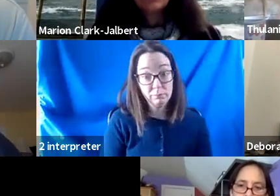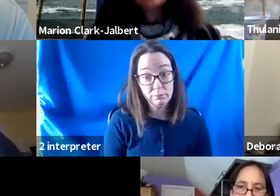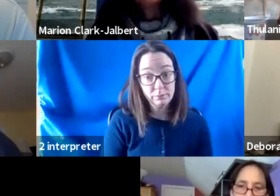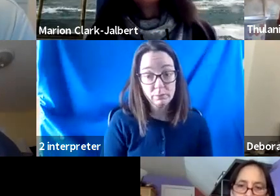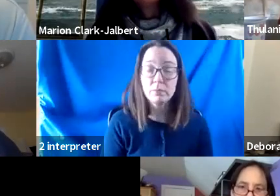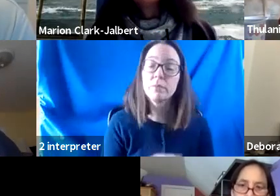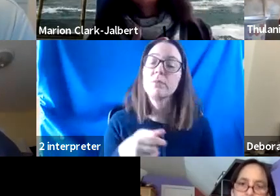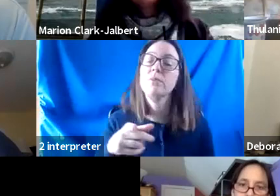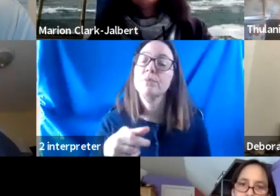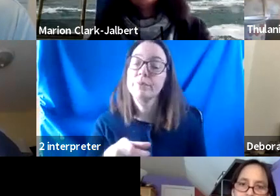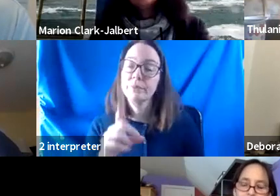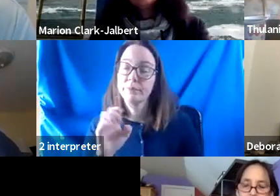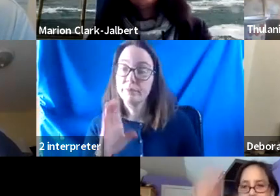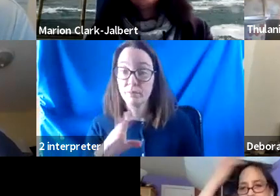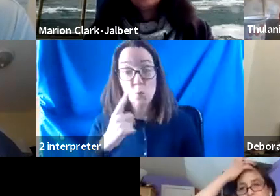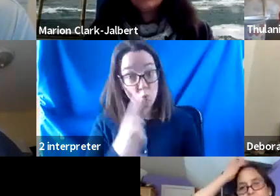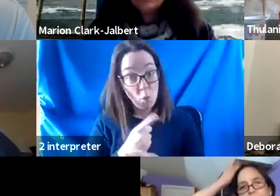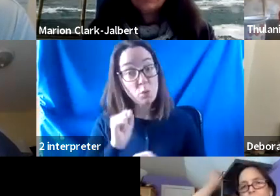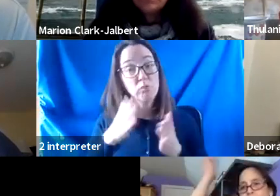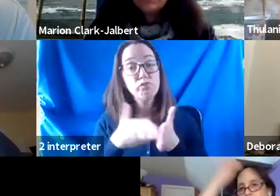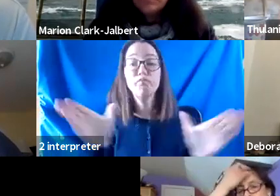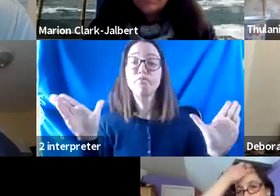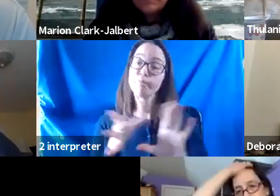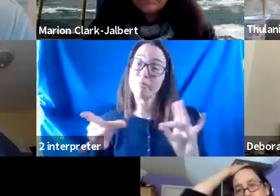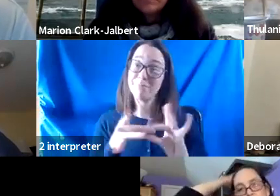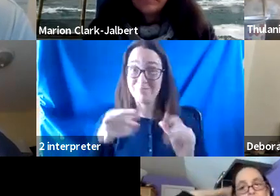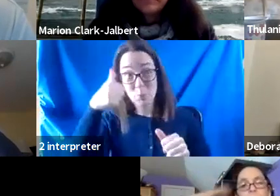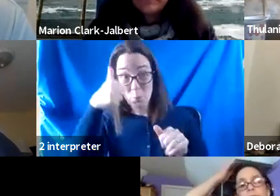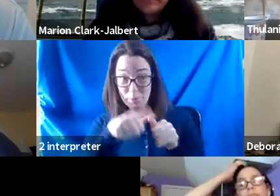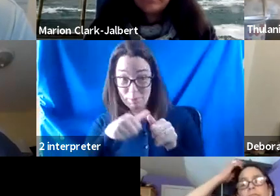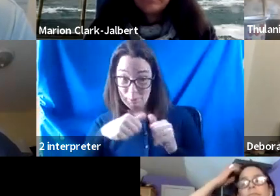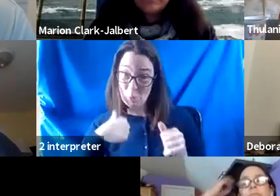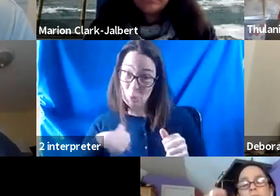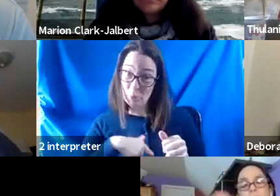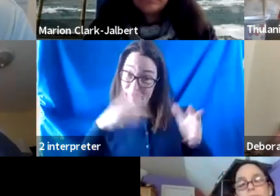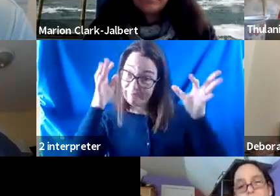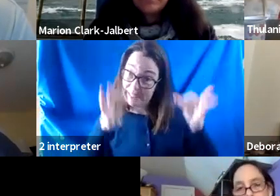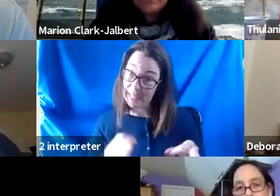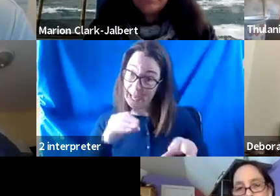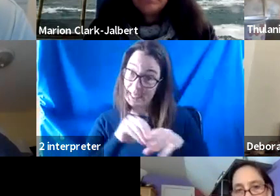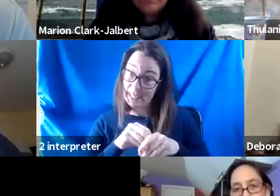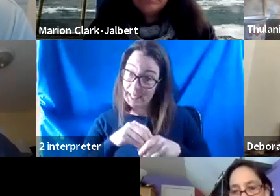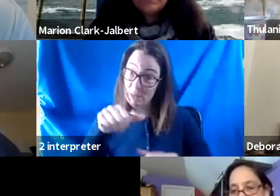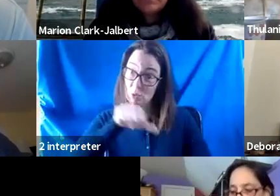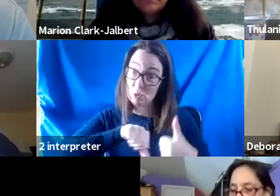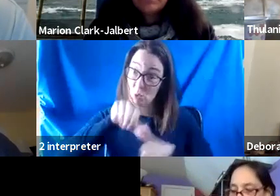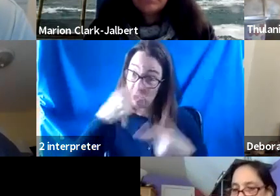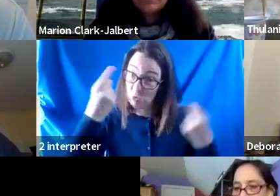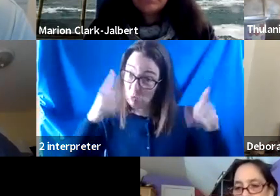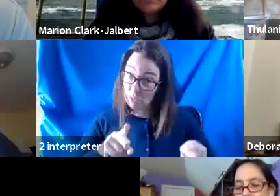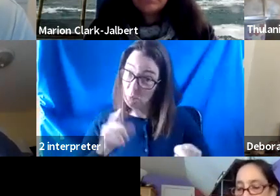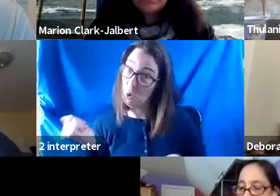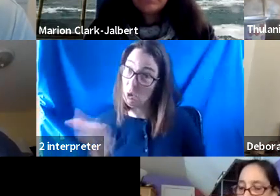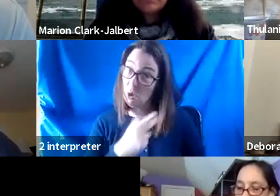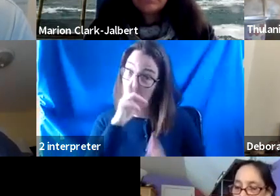agreements that we're gonna respect each person's social identity. Like, yeah, so just coming back to reminding of what the rules are,